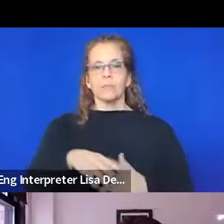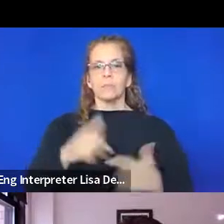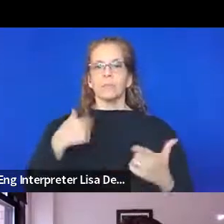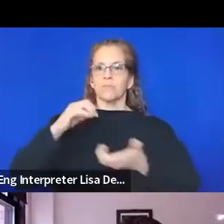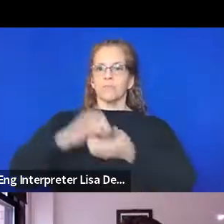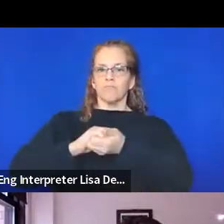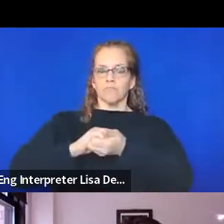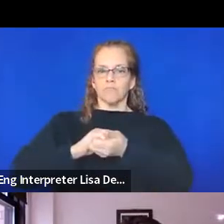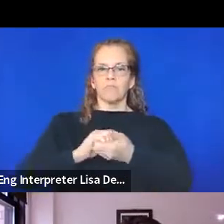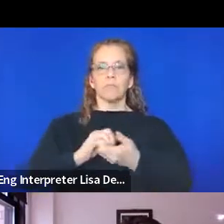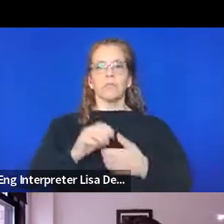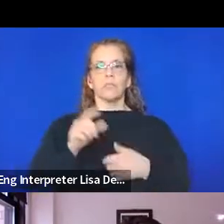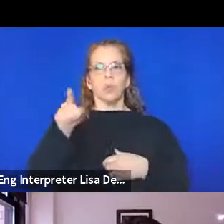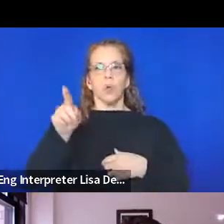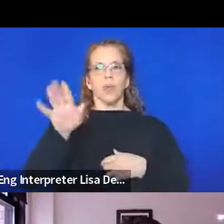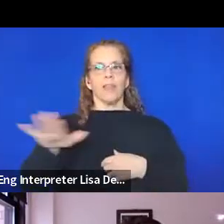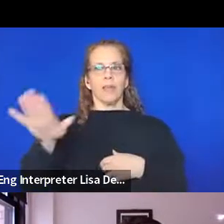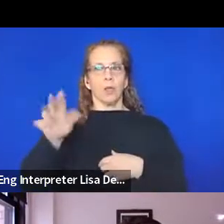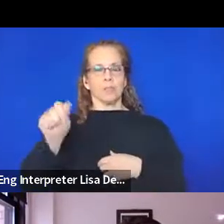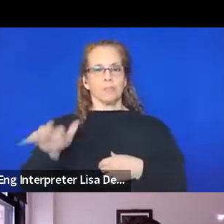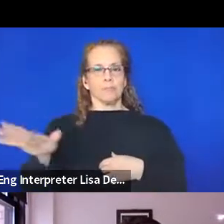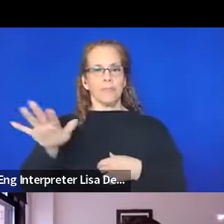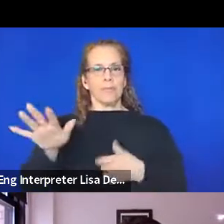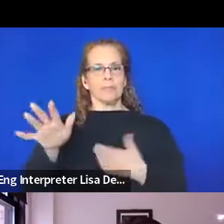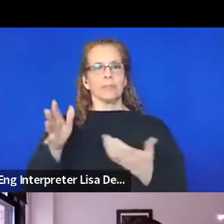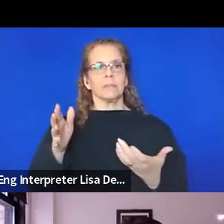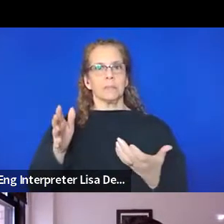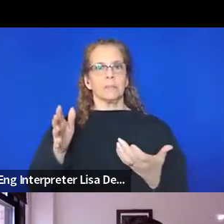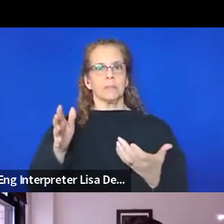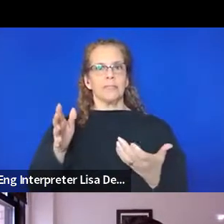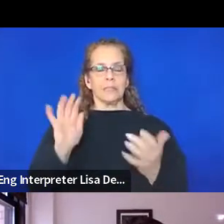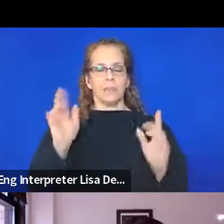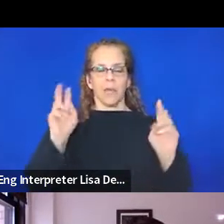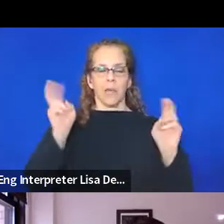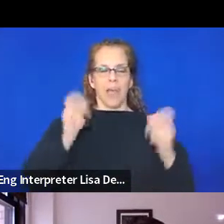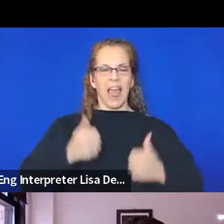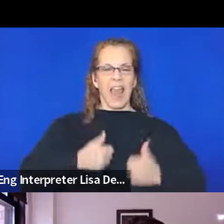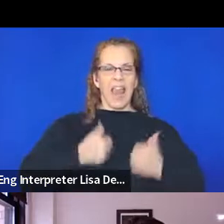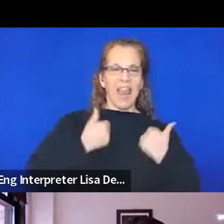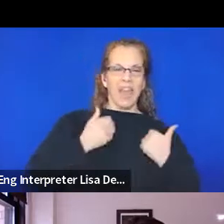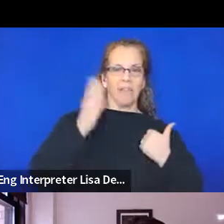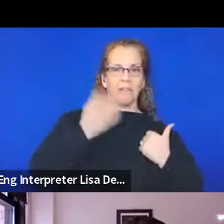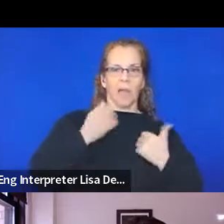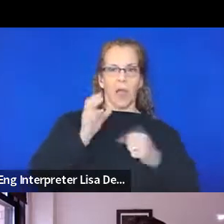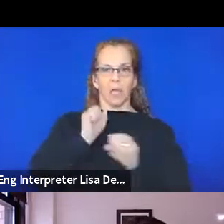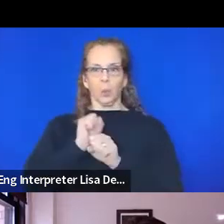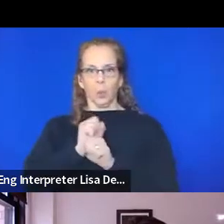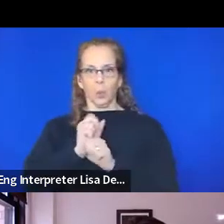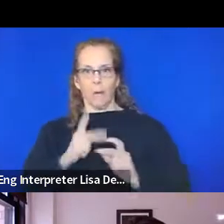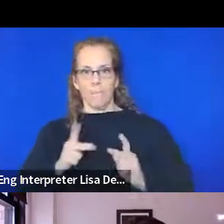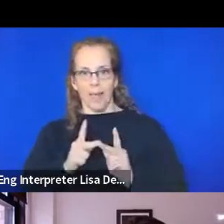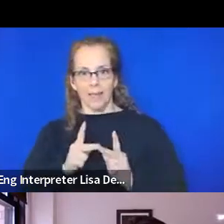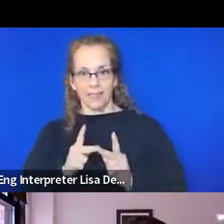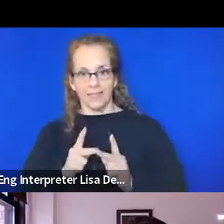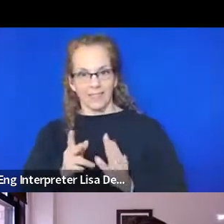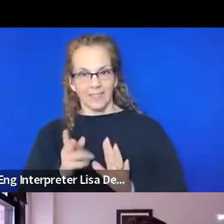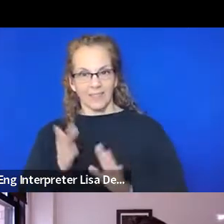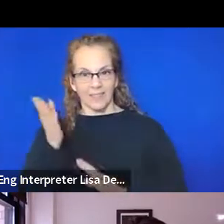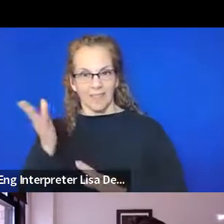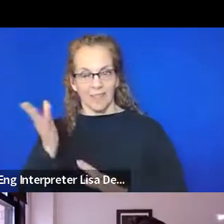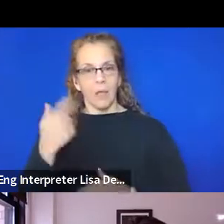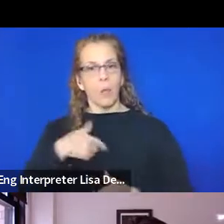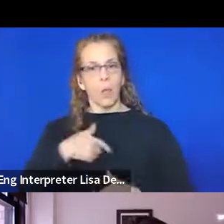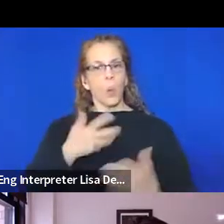are, and El Barrio's Art Space is it's a live workspace for artists and their families. We wanted to be able to be more